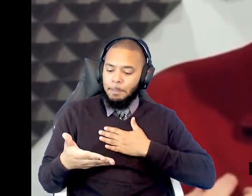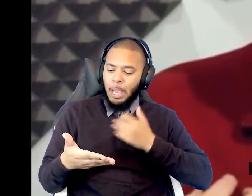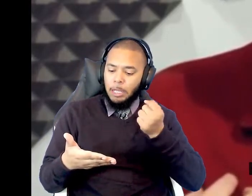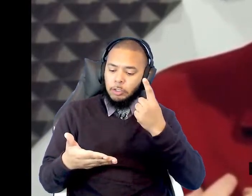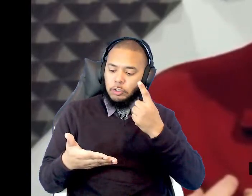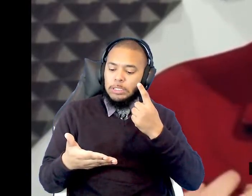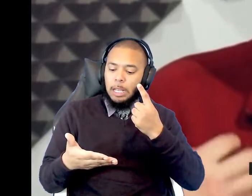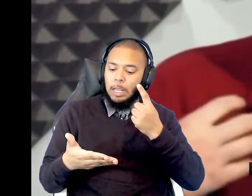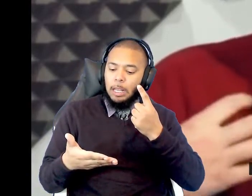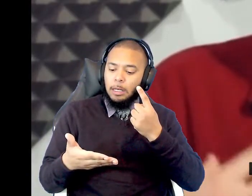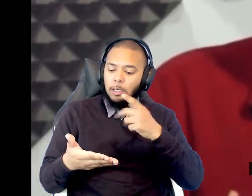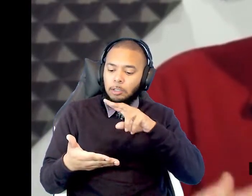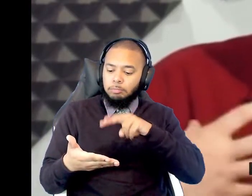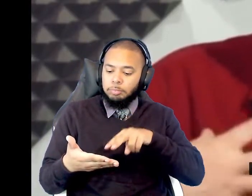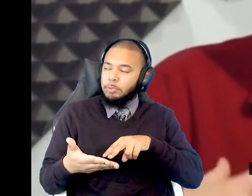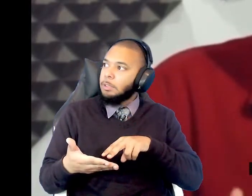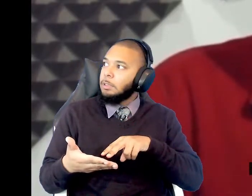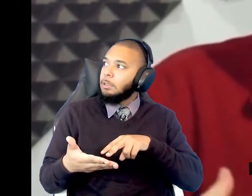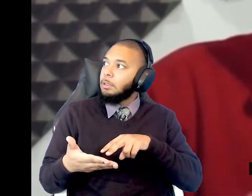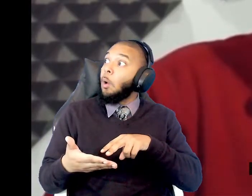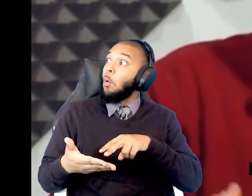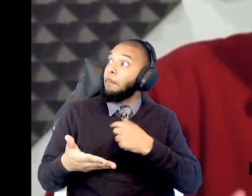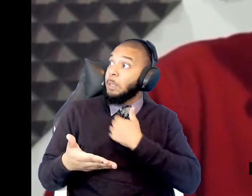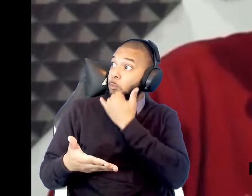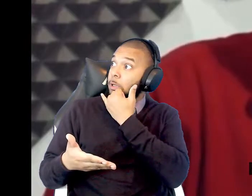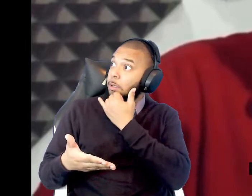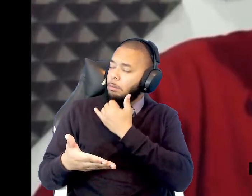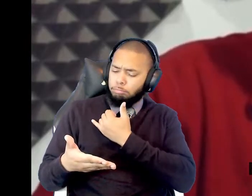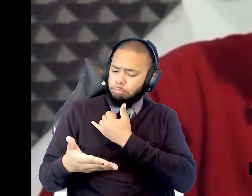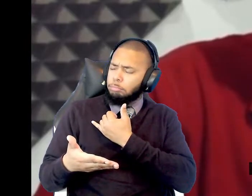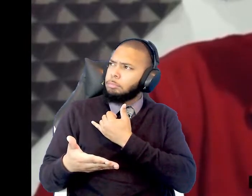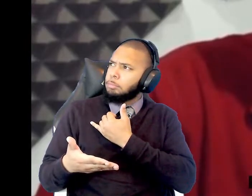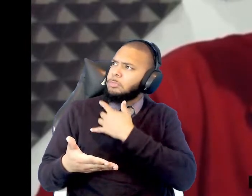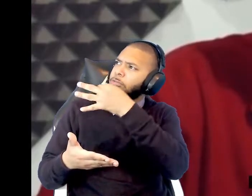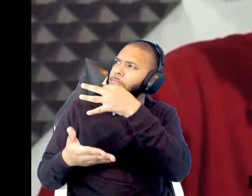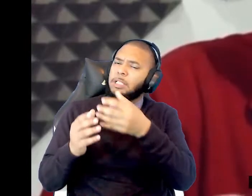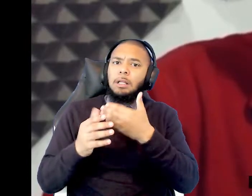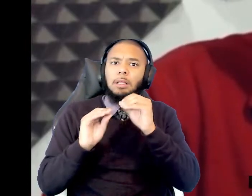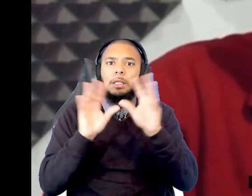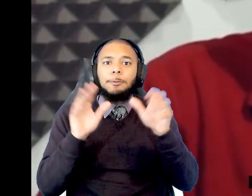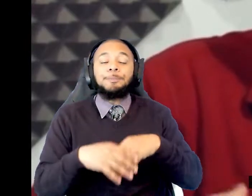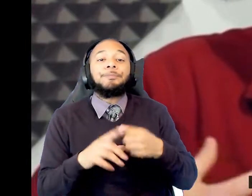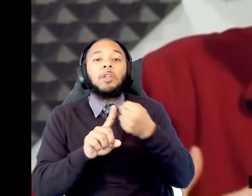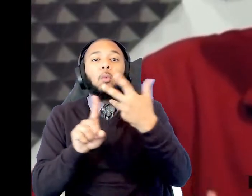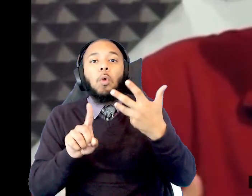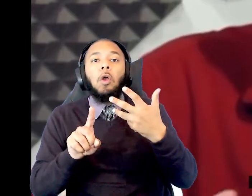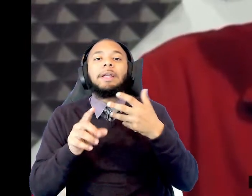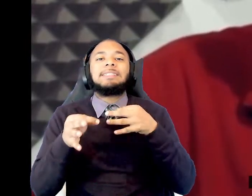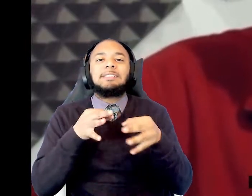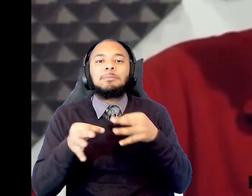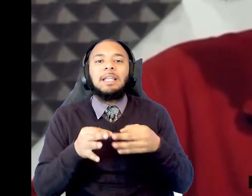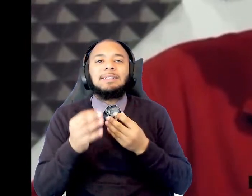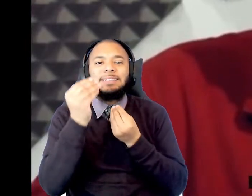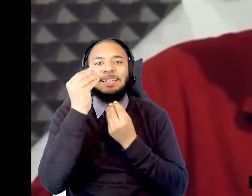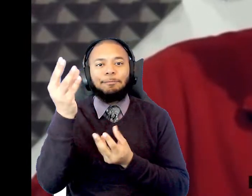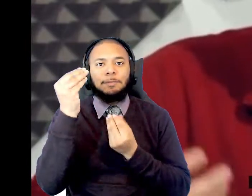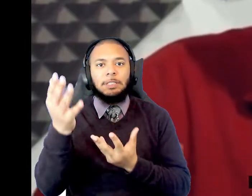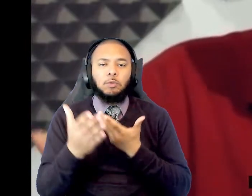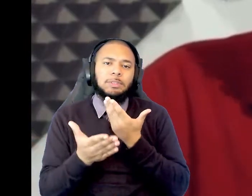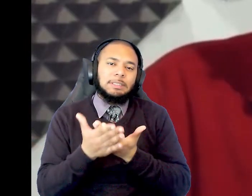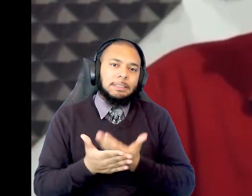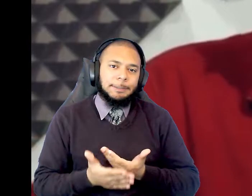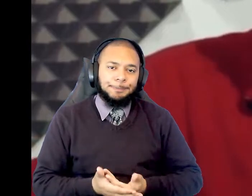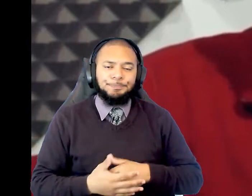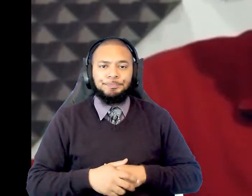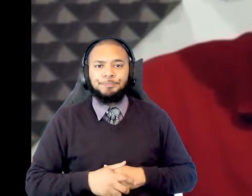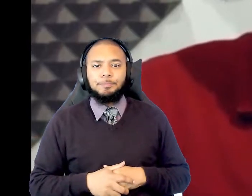give them the opportunity. The warrant explains all of the information, all of the data that you have created, all the data you have presented, right? So